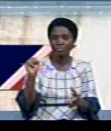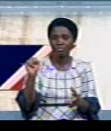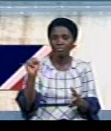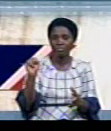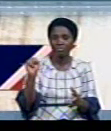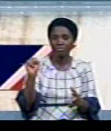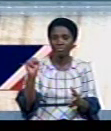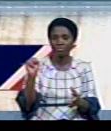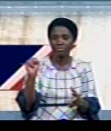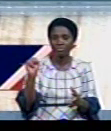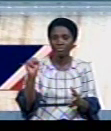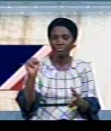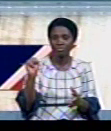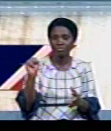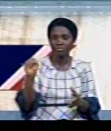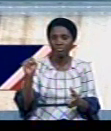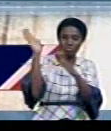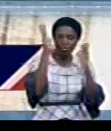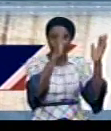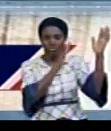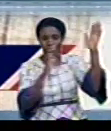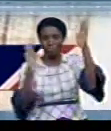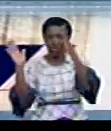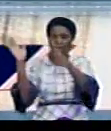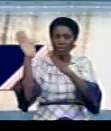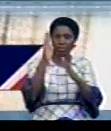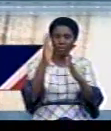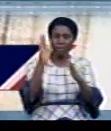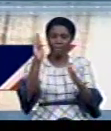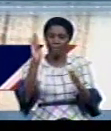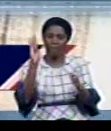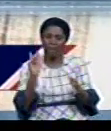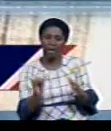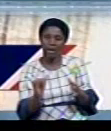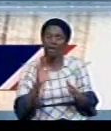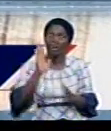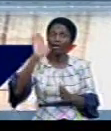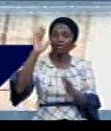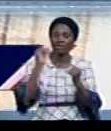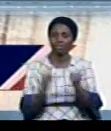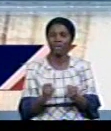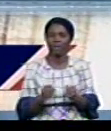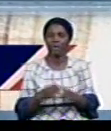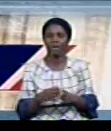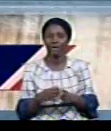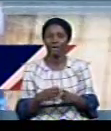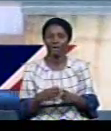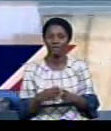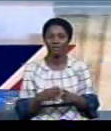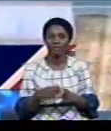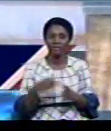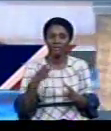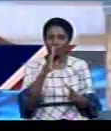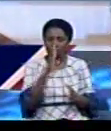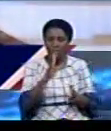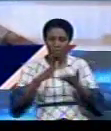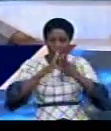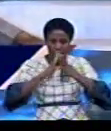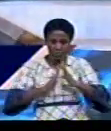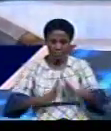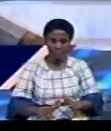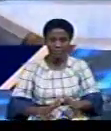Hush. Be calm. Be quiet. And then